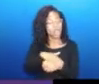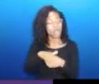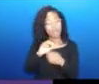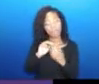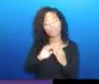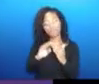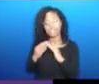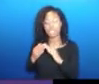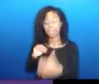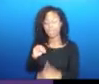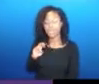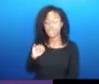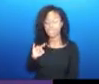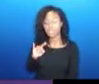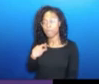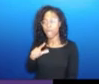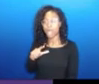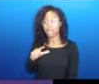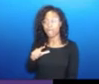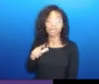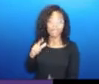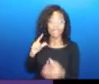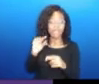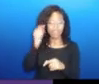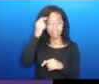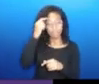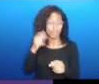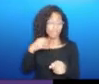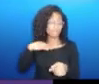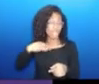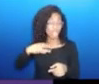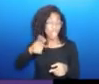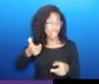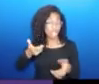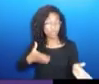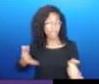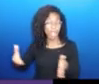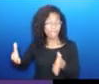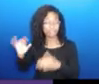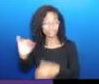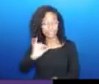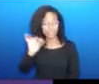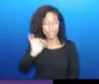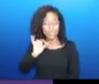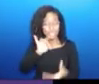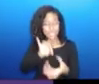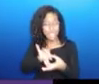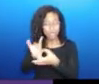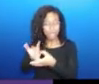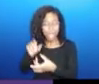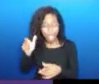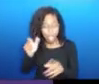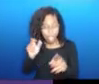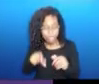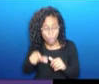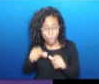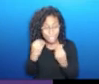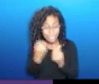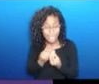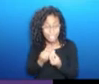government. We volunteer in other areas, too. We connect with other organizations.